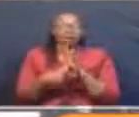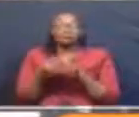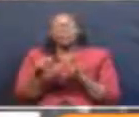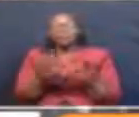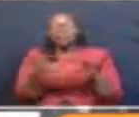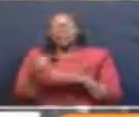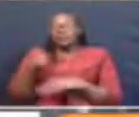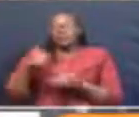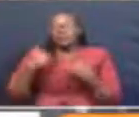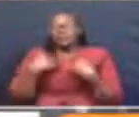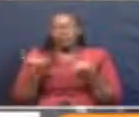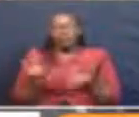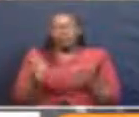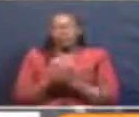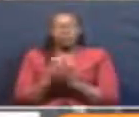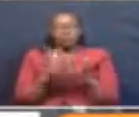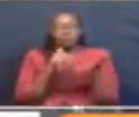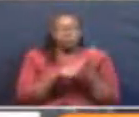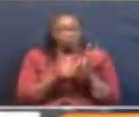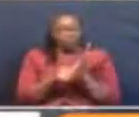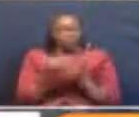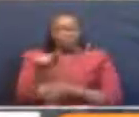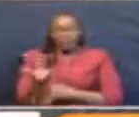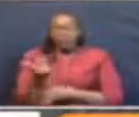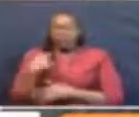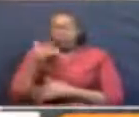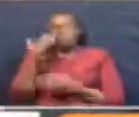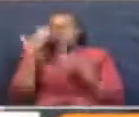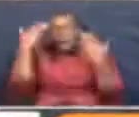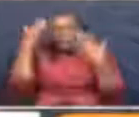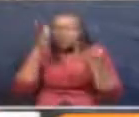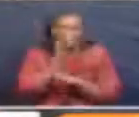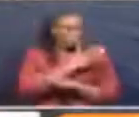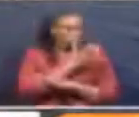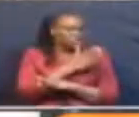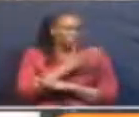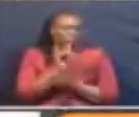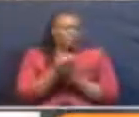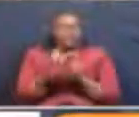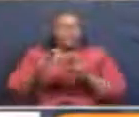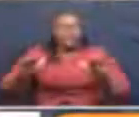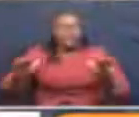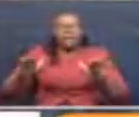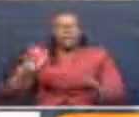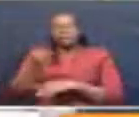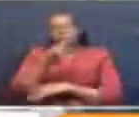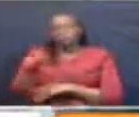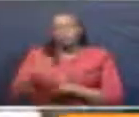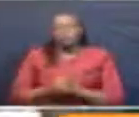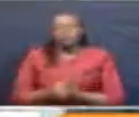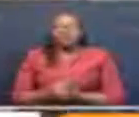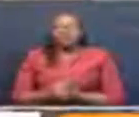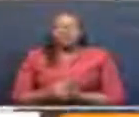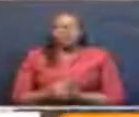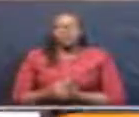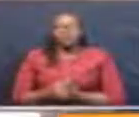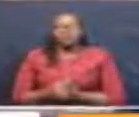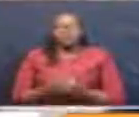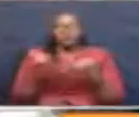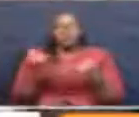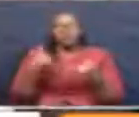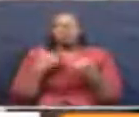baadaye hii mahangaiko ambayo tunapitia na masaibu, hatukuwa tunajua labda ni mashamba ambayo haikuwa ni mashamba